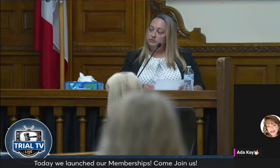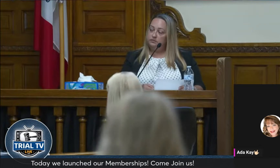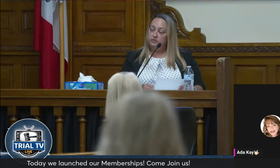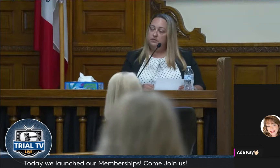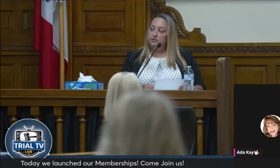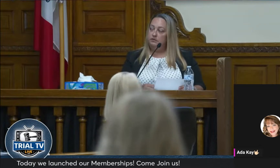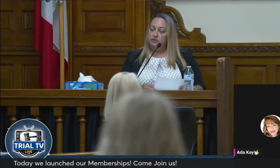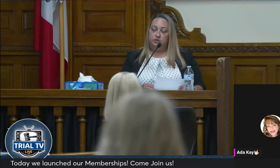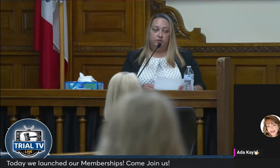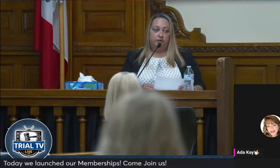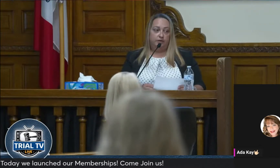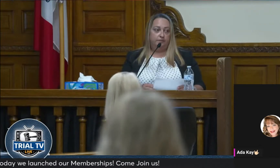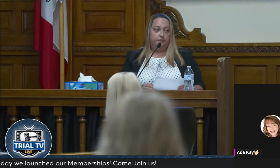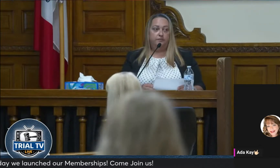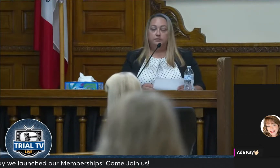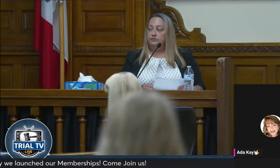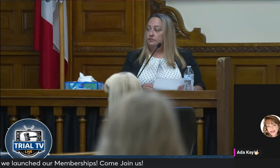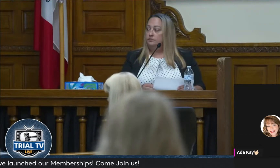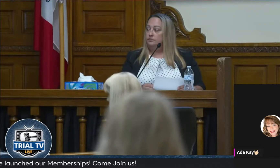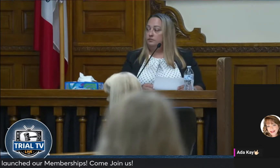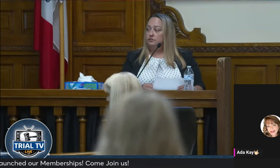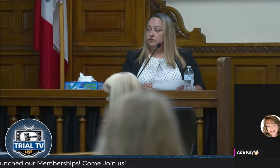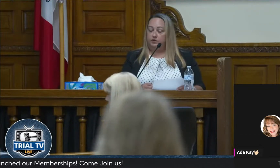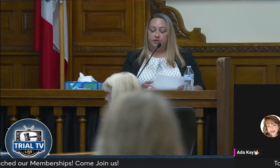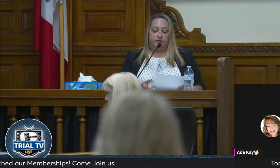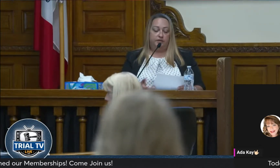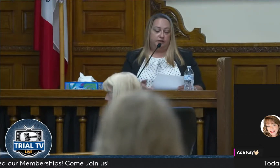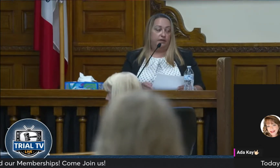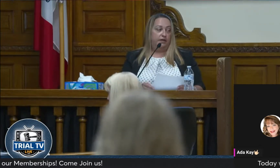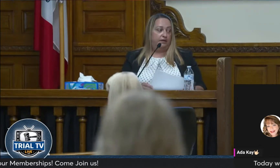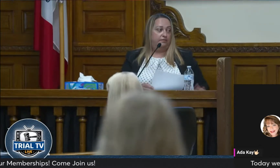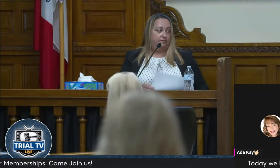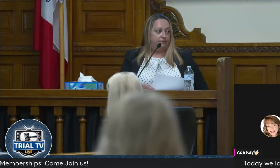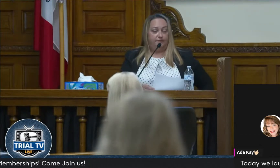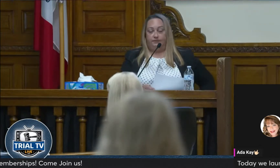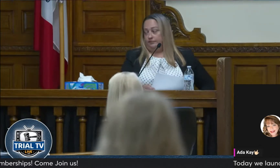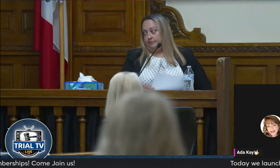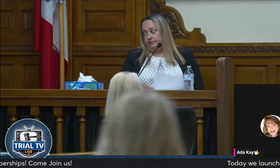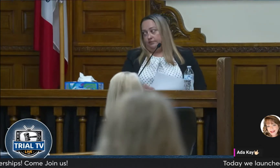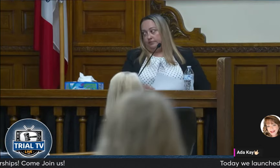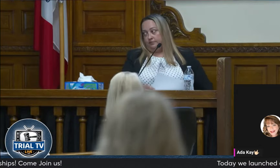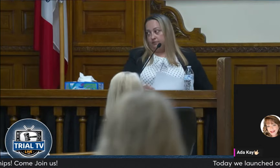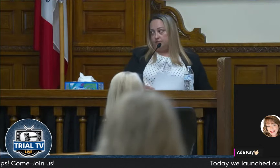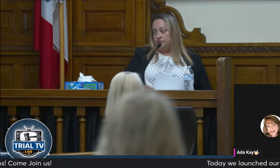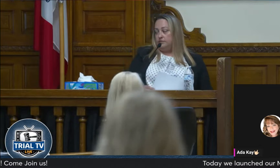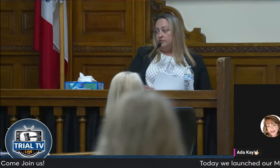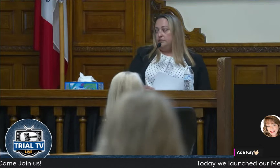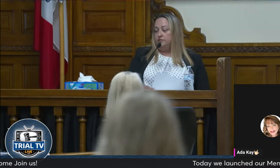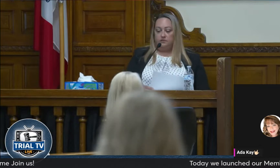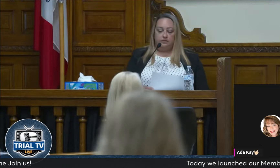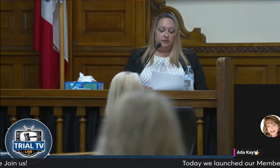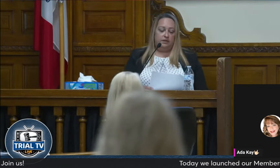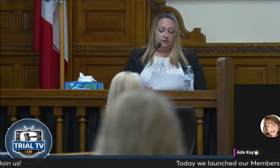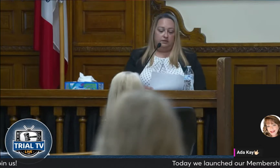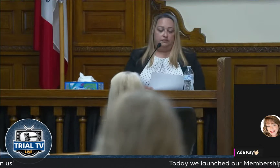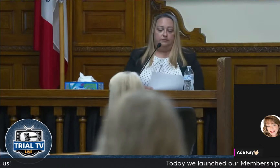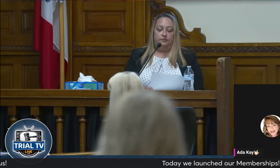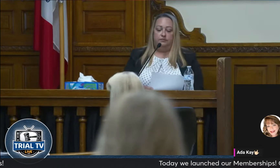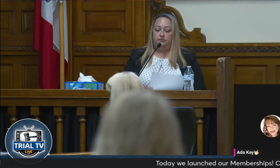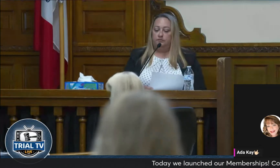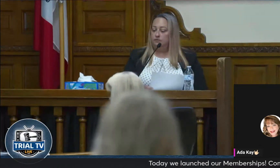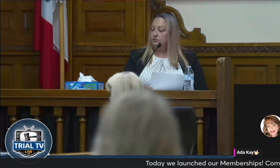to determine? It was human blood. All right. The screening test indicated. For both 10.2 and 10.3?